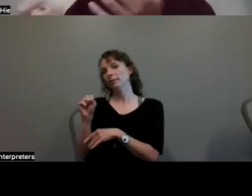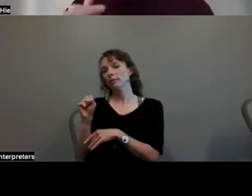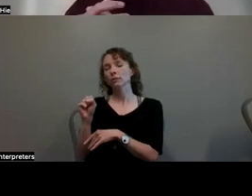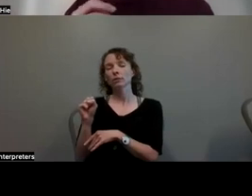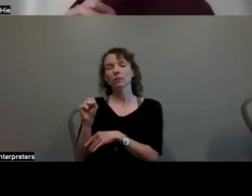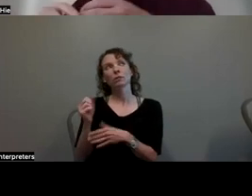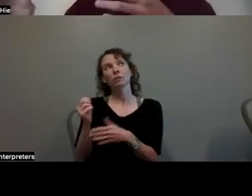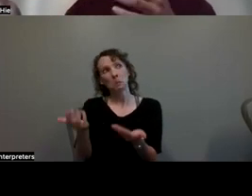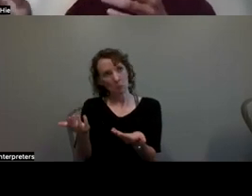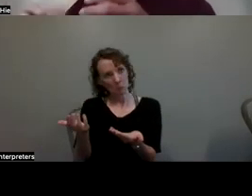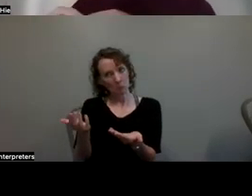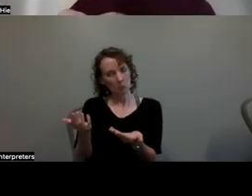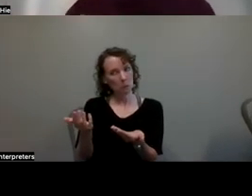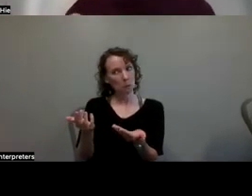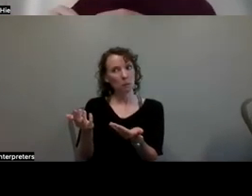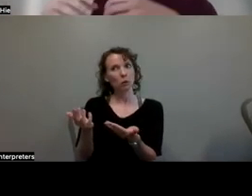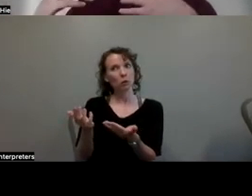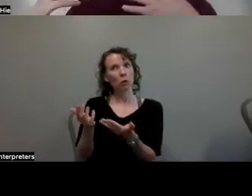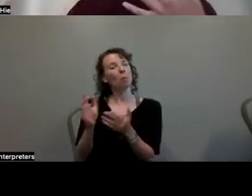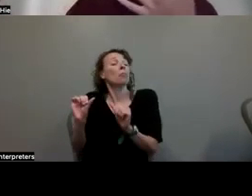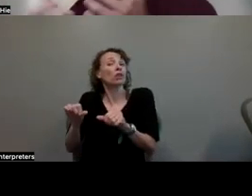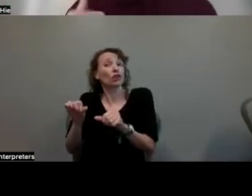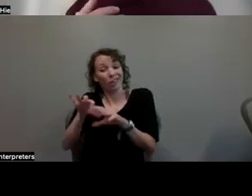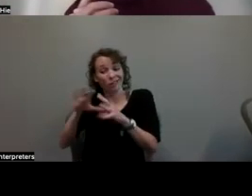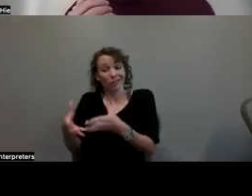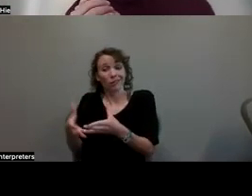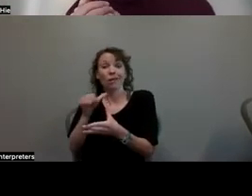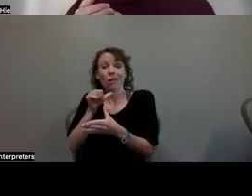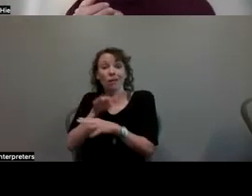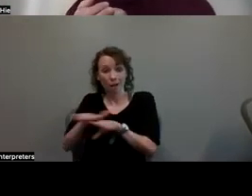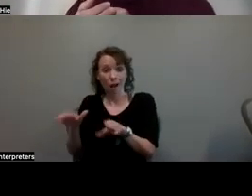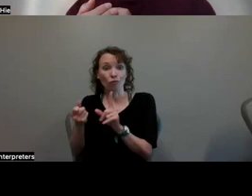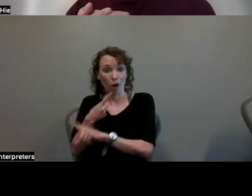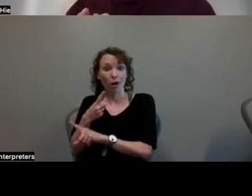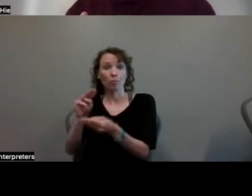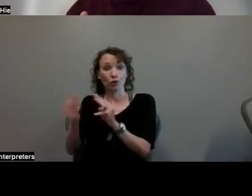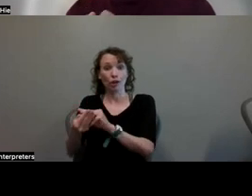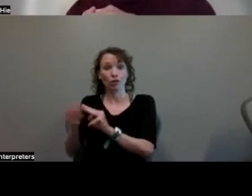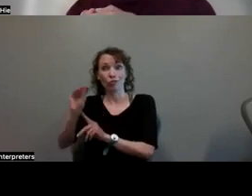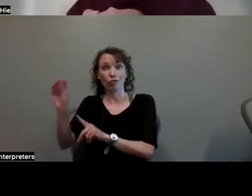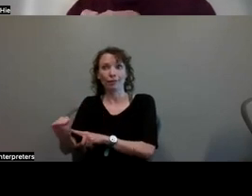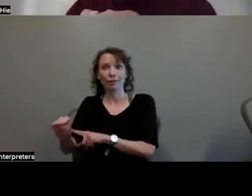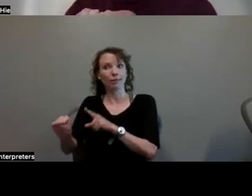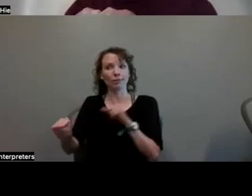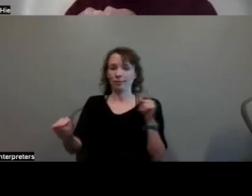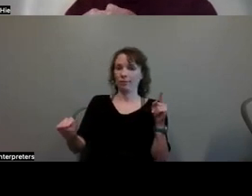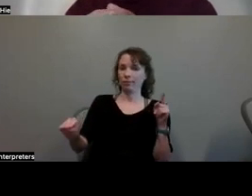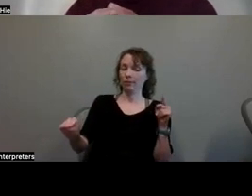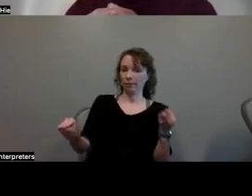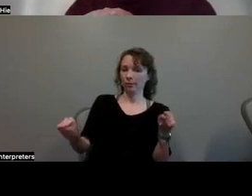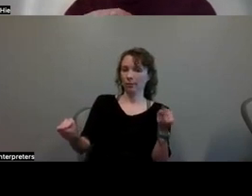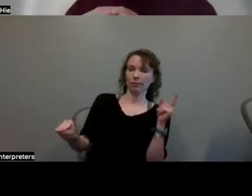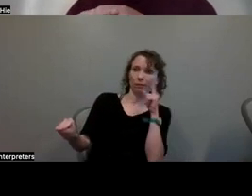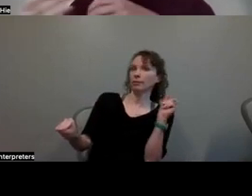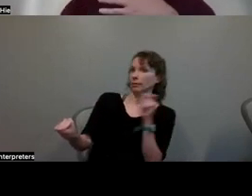potentially those non-random mutation rates are what's being picked up on by